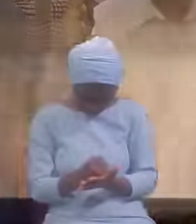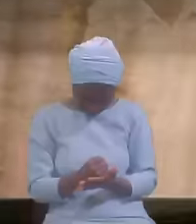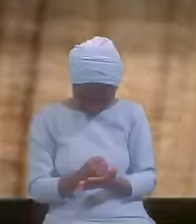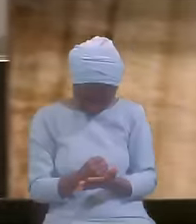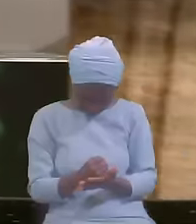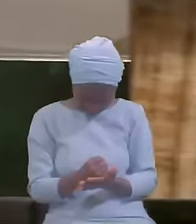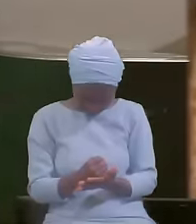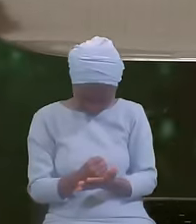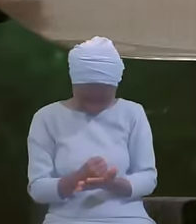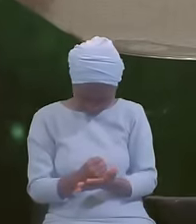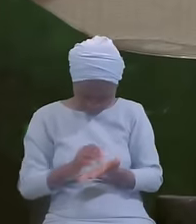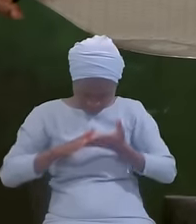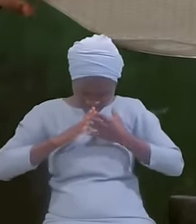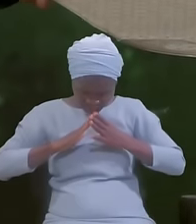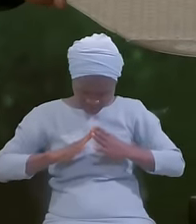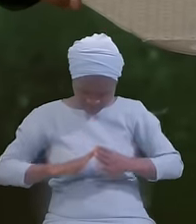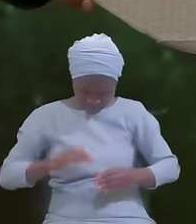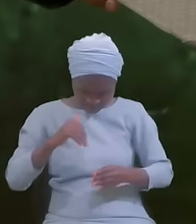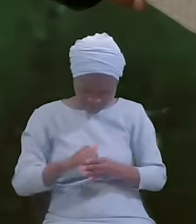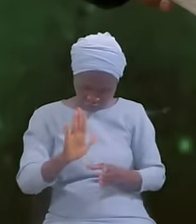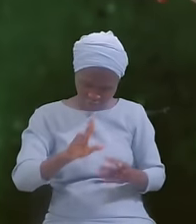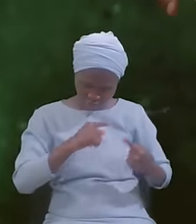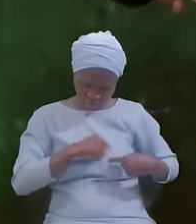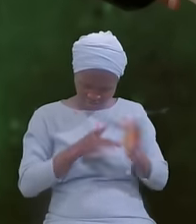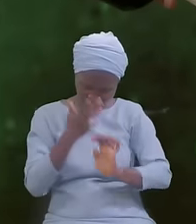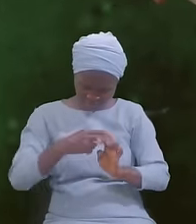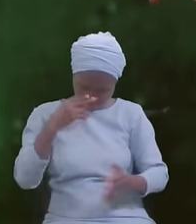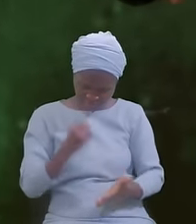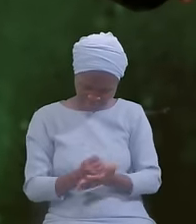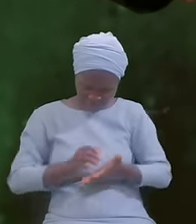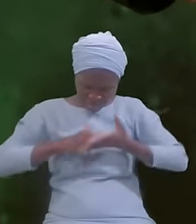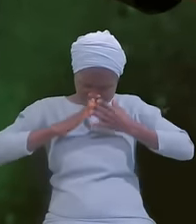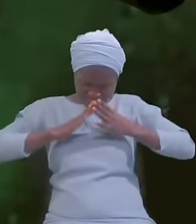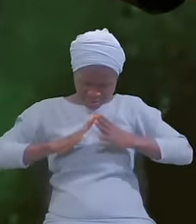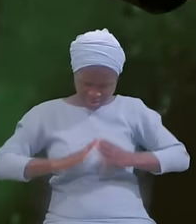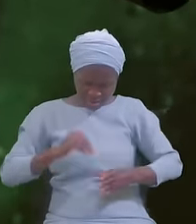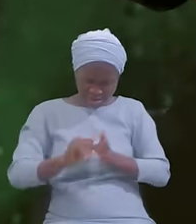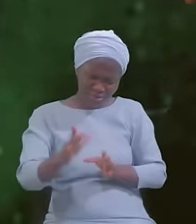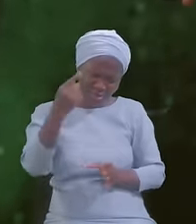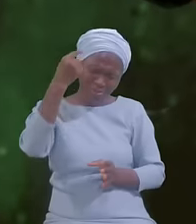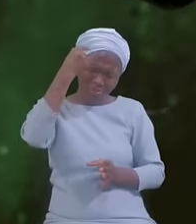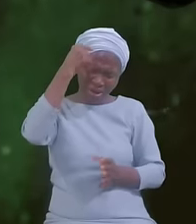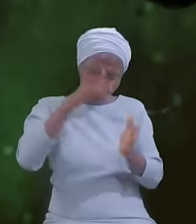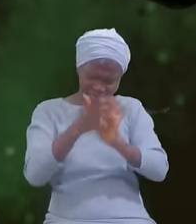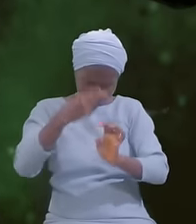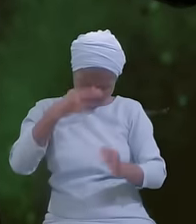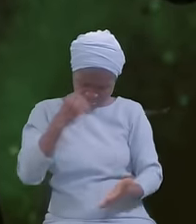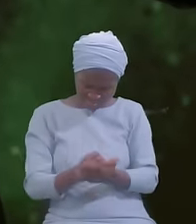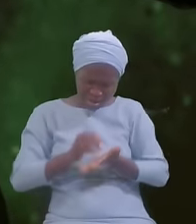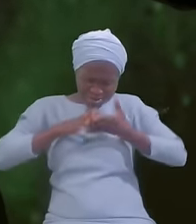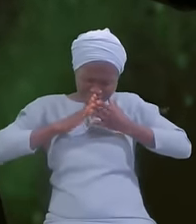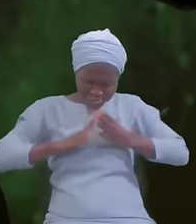Peace in your heart. Peace in your brain. Peace in